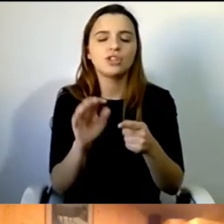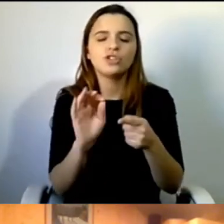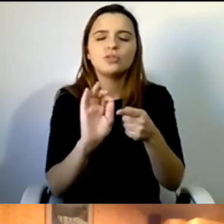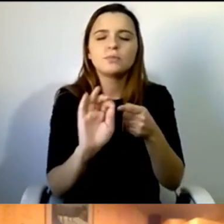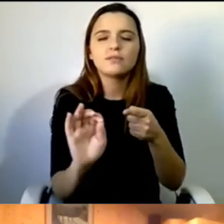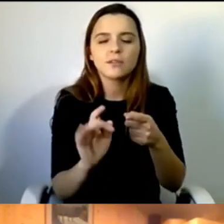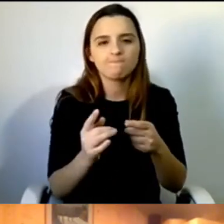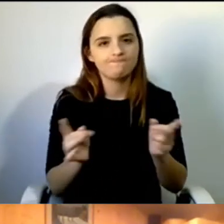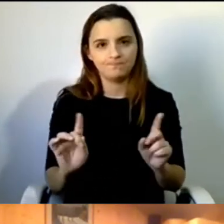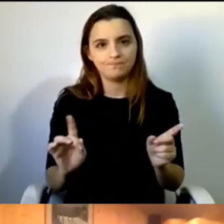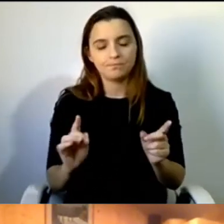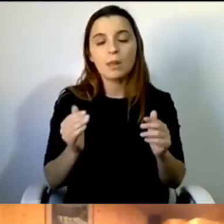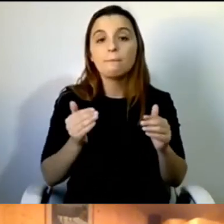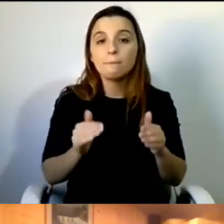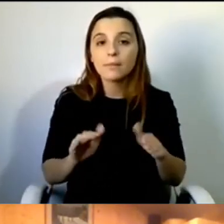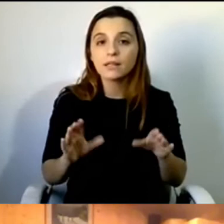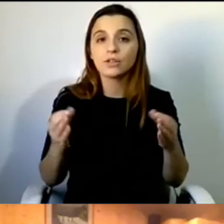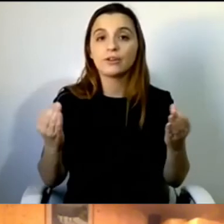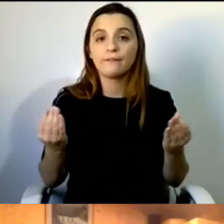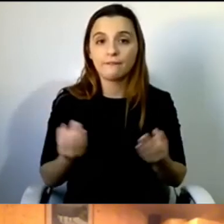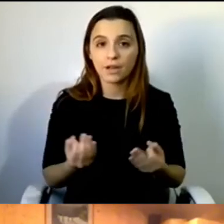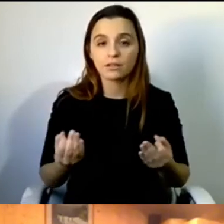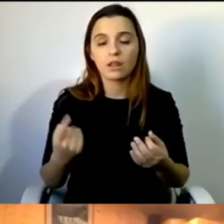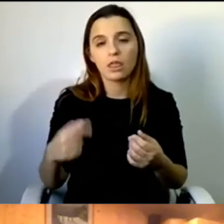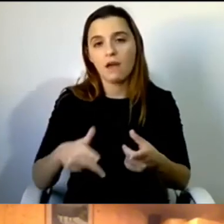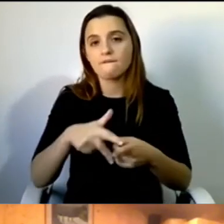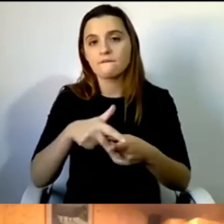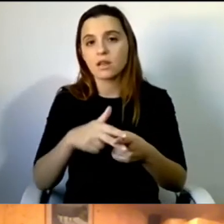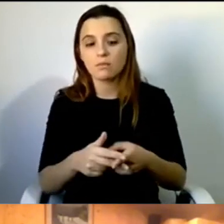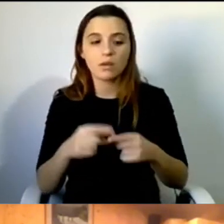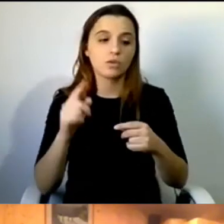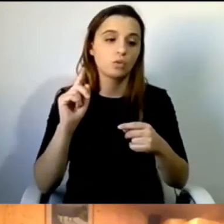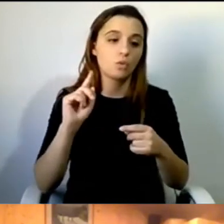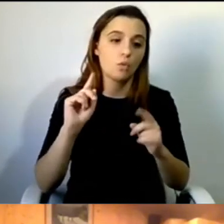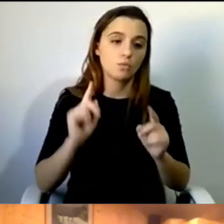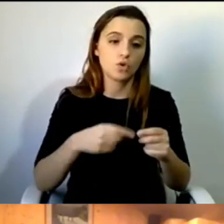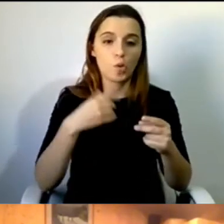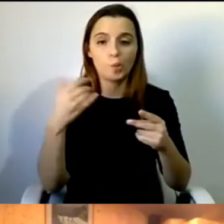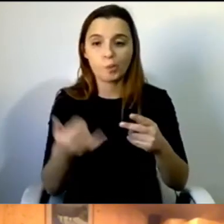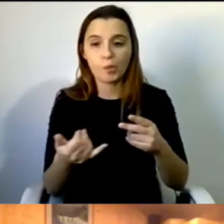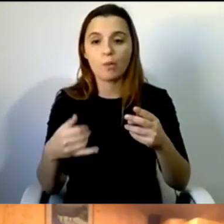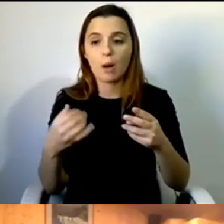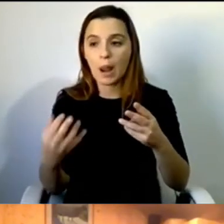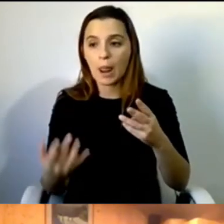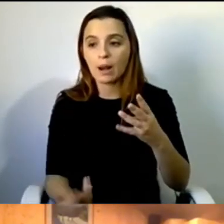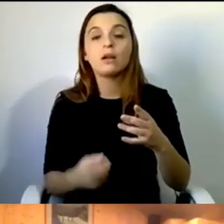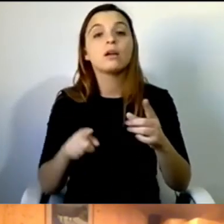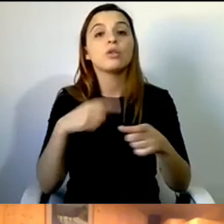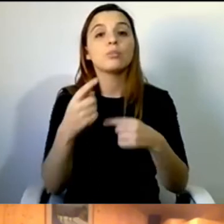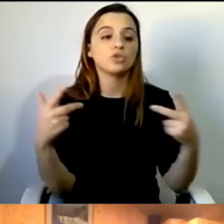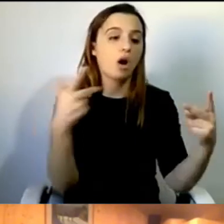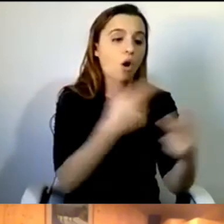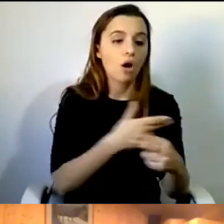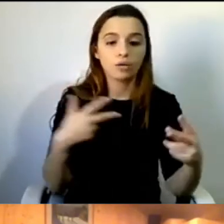then it started with another one, and then they cut down and cut down and cut down. And so from